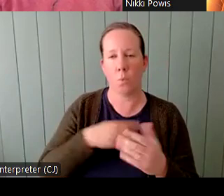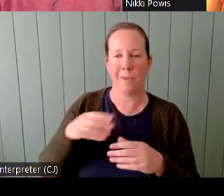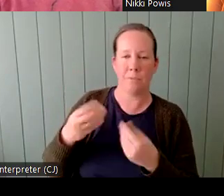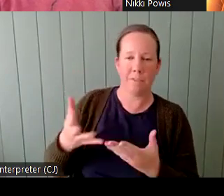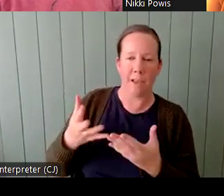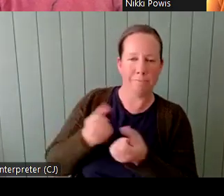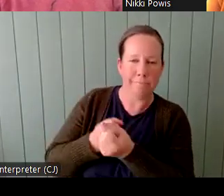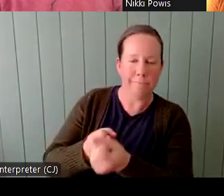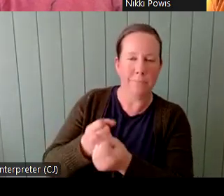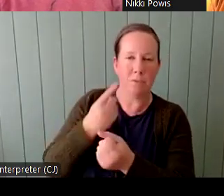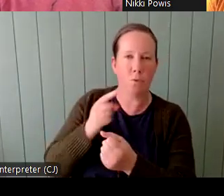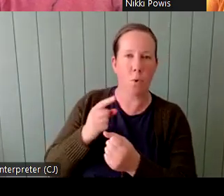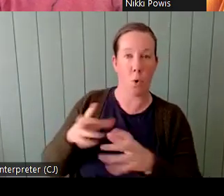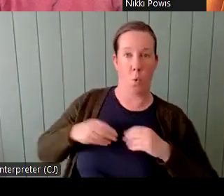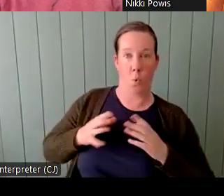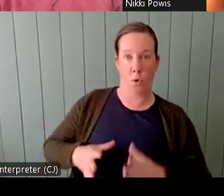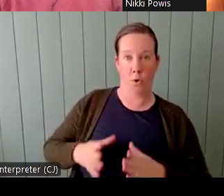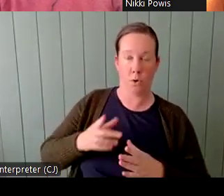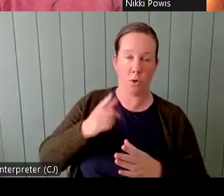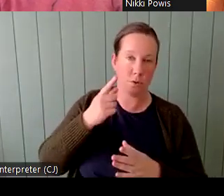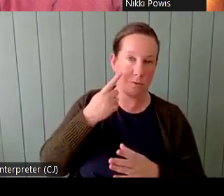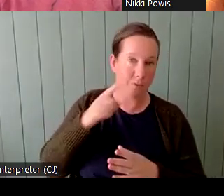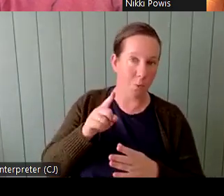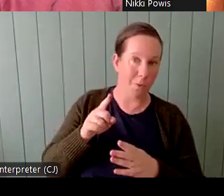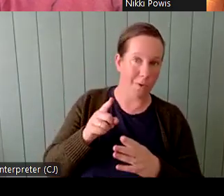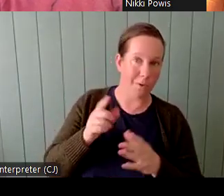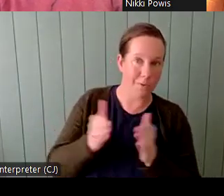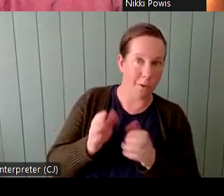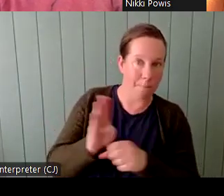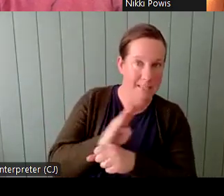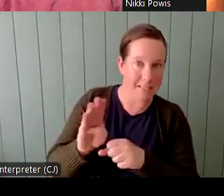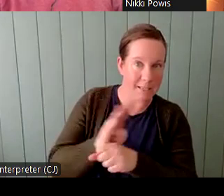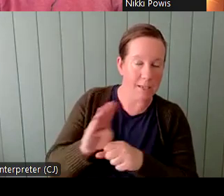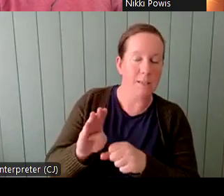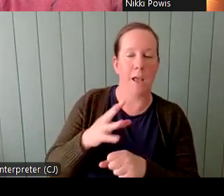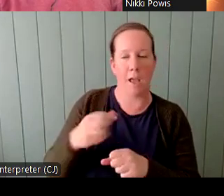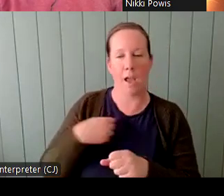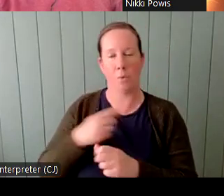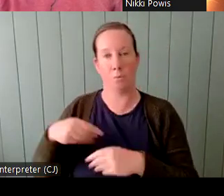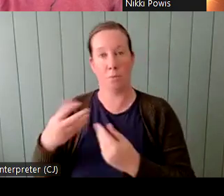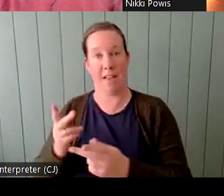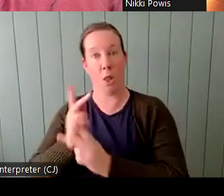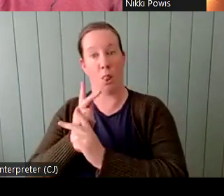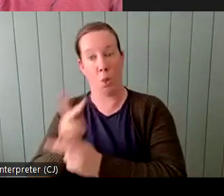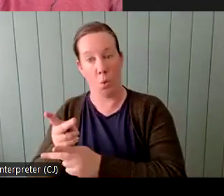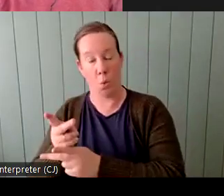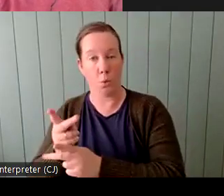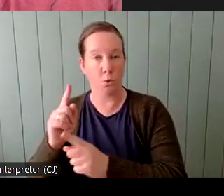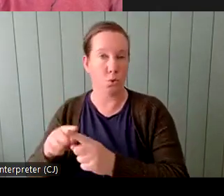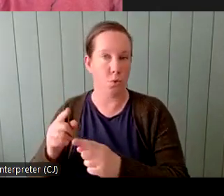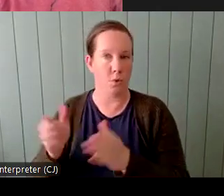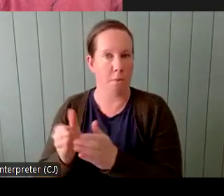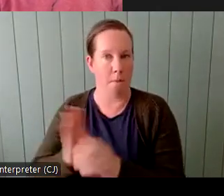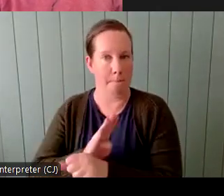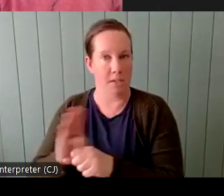Synergies Seed Fund is the first CDFI to provide loans to small business owners with disabilities.